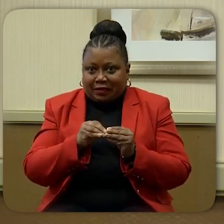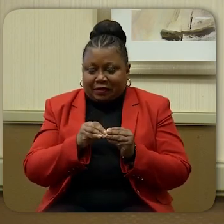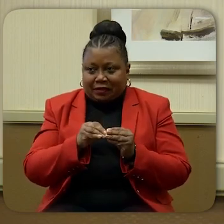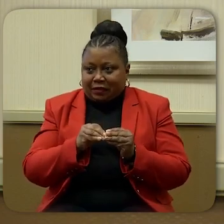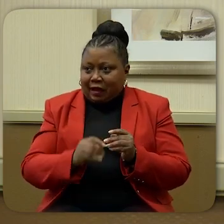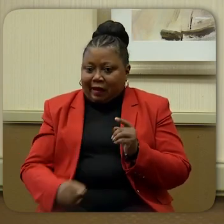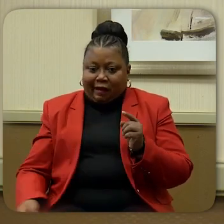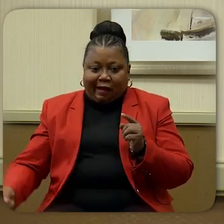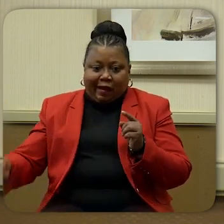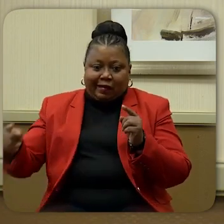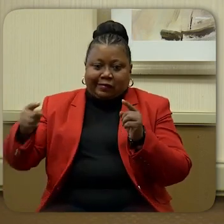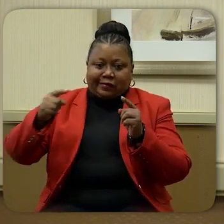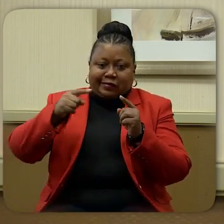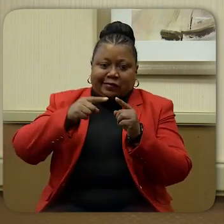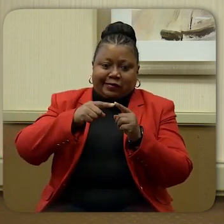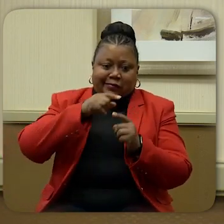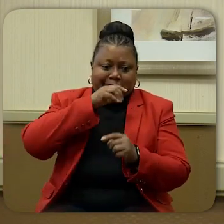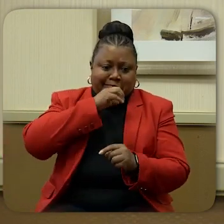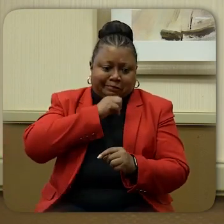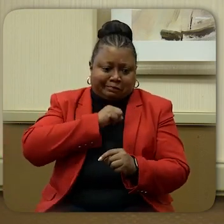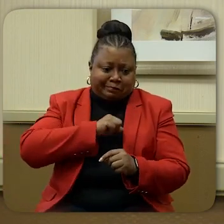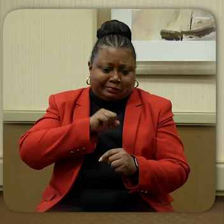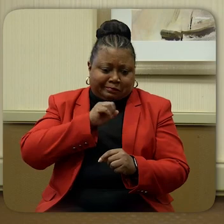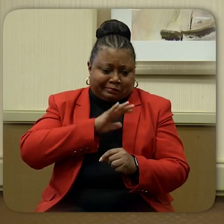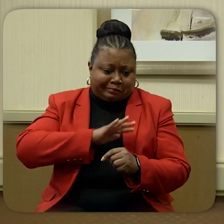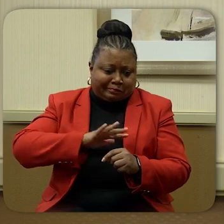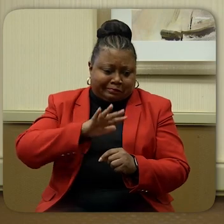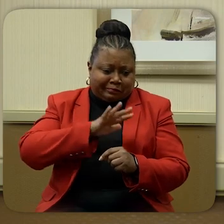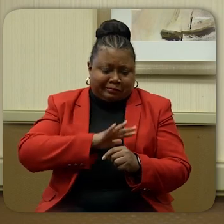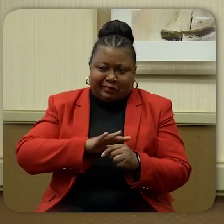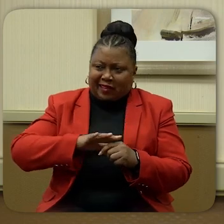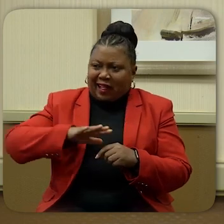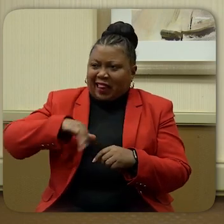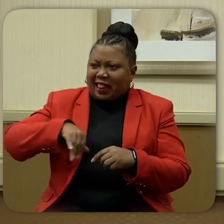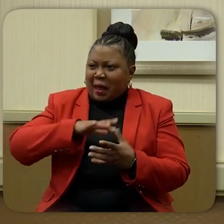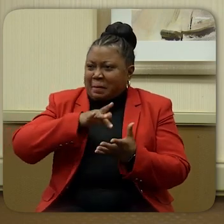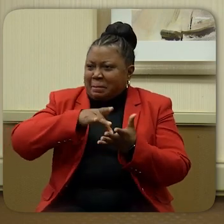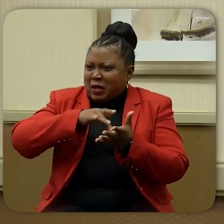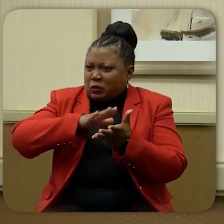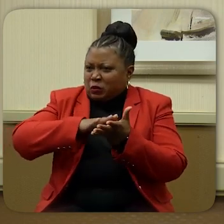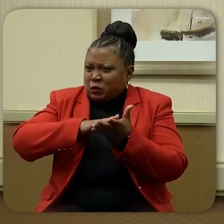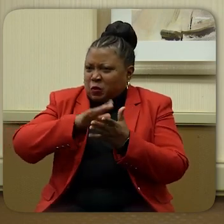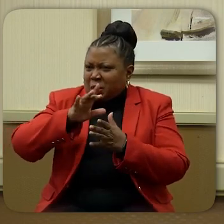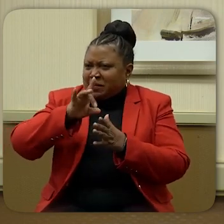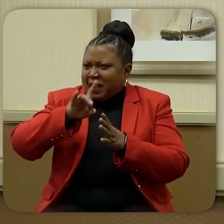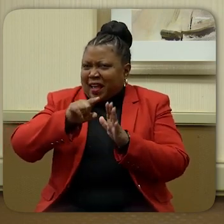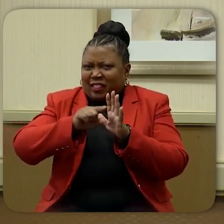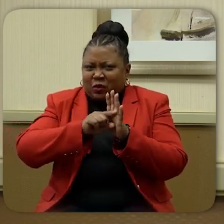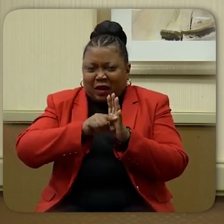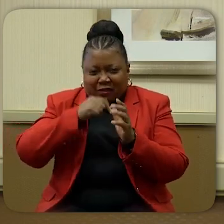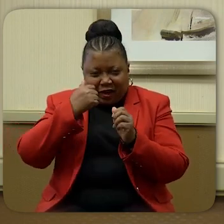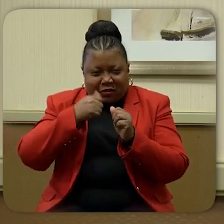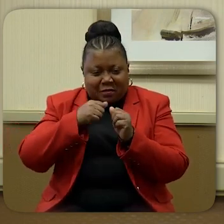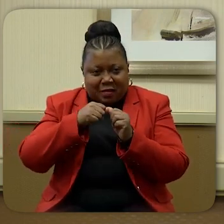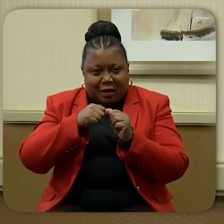up until I was, I want to say like late middle school, maybe 8th grade if I remember. So if we have